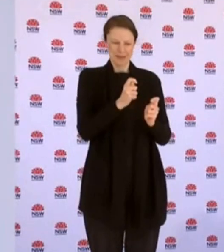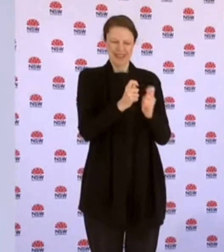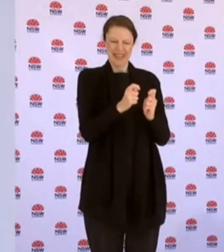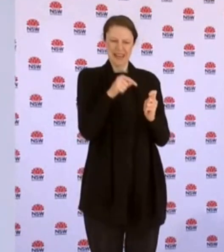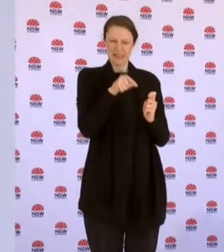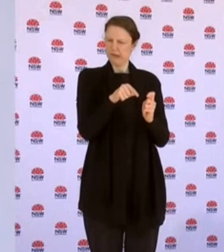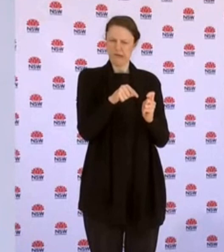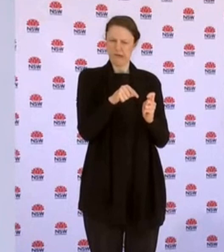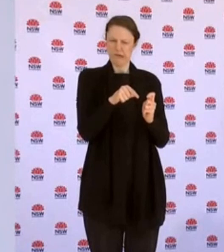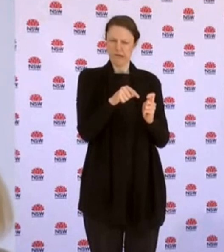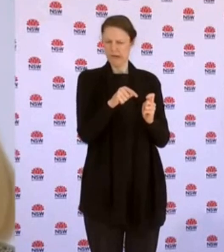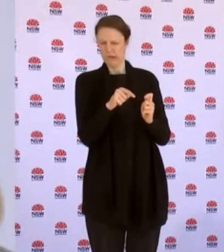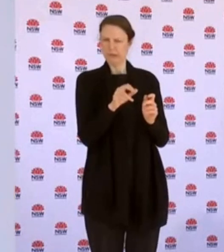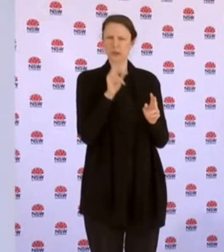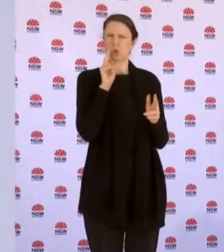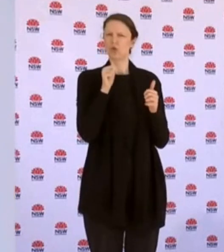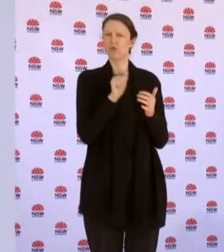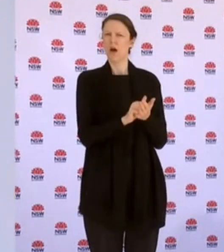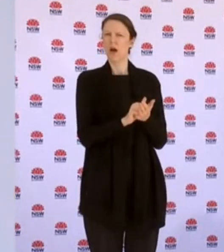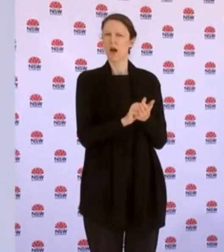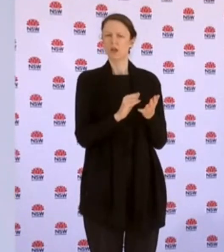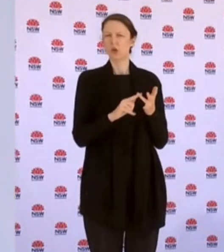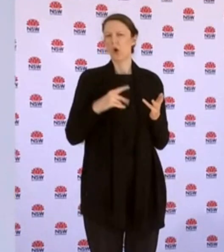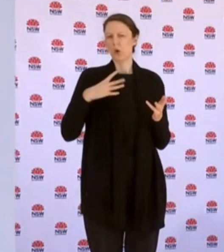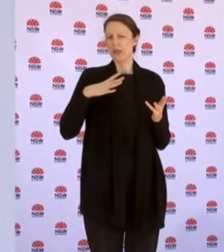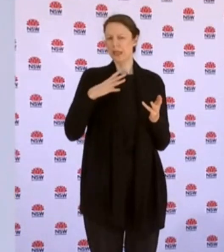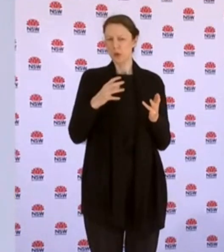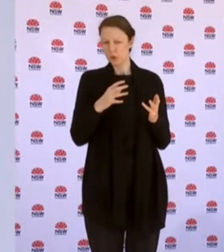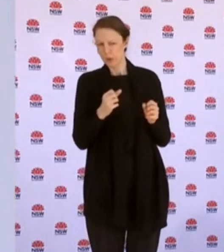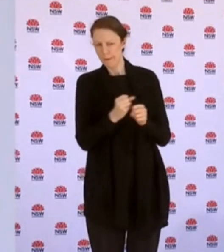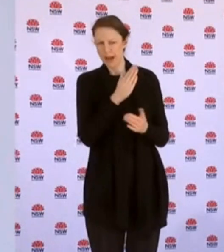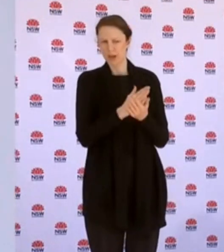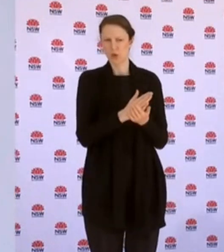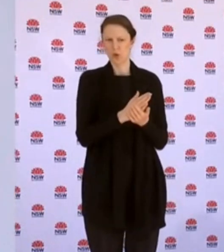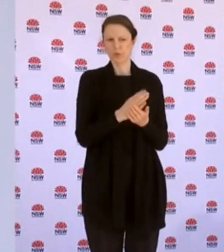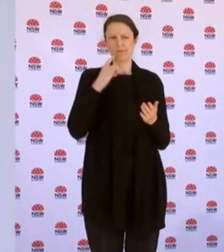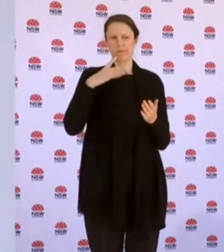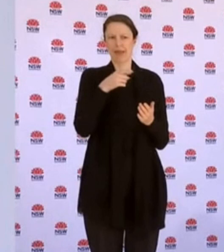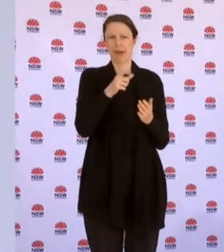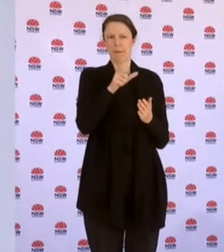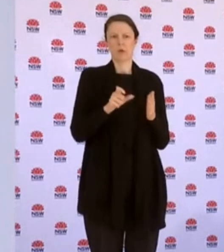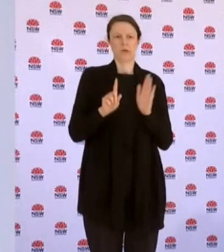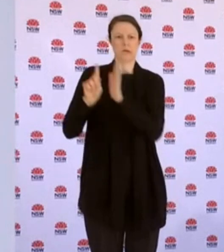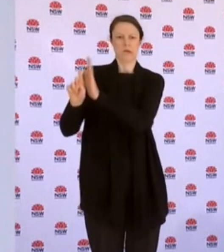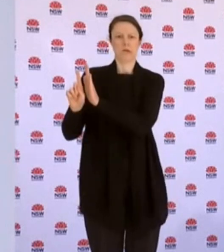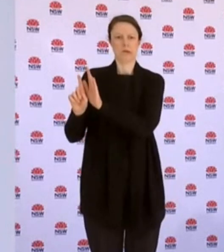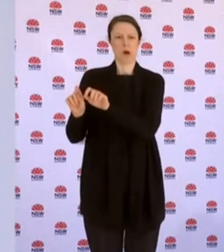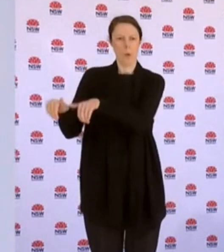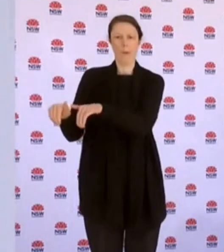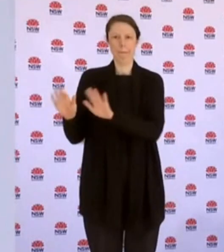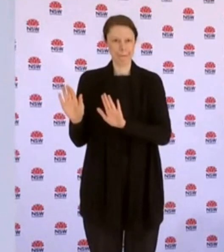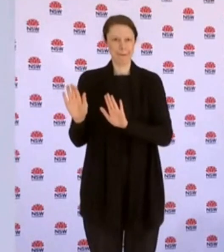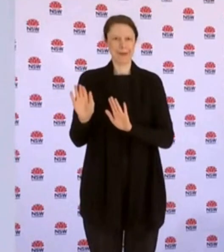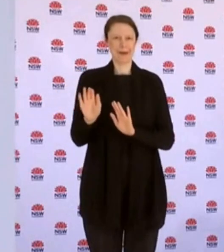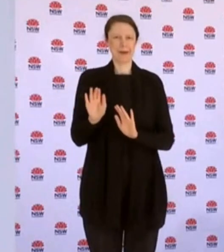incongruent results, and we just need to work through what it means. We obviously act with the abundance of caution. We do not want to leave any stone unturned when it